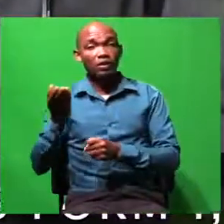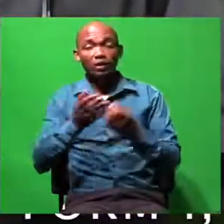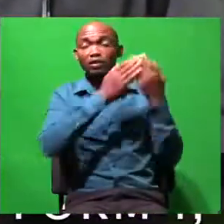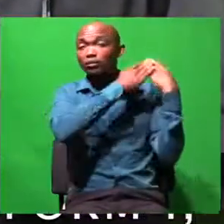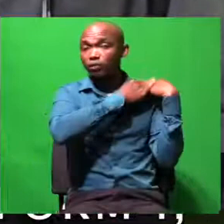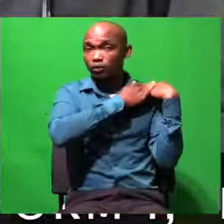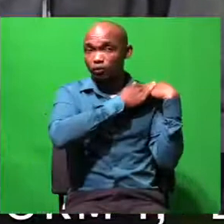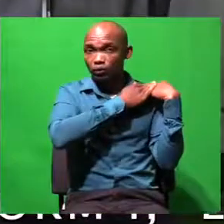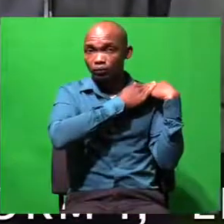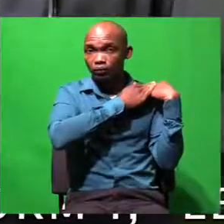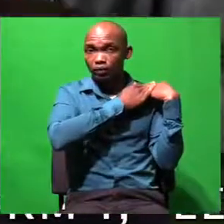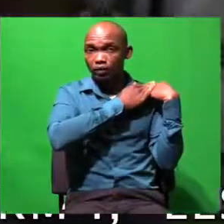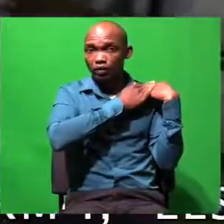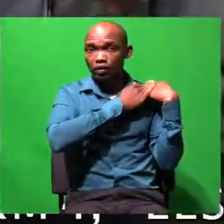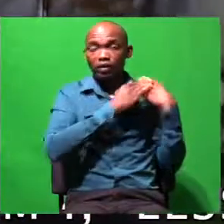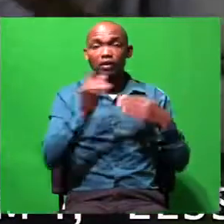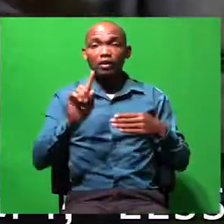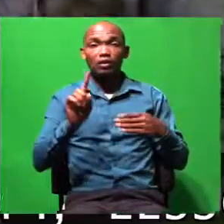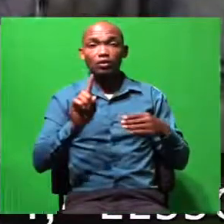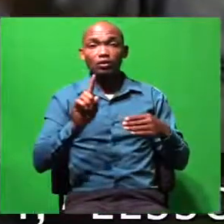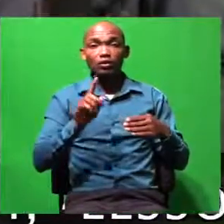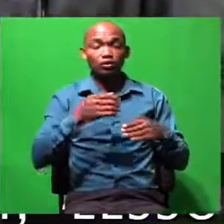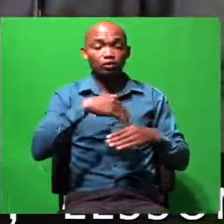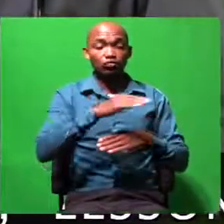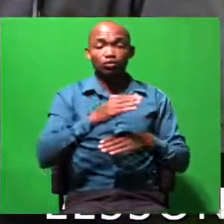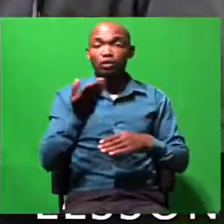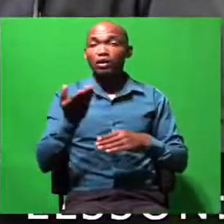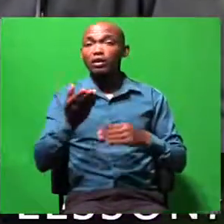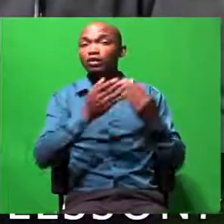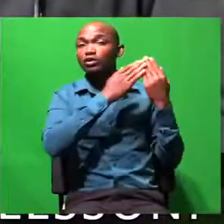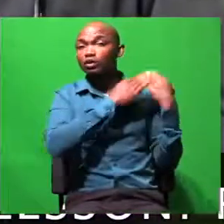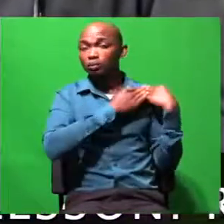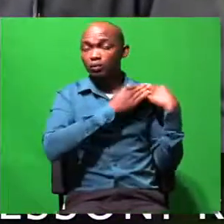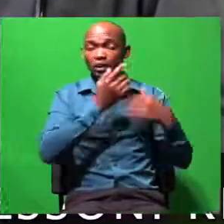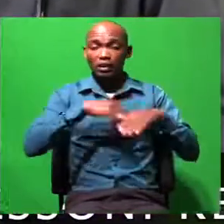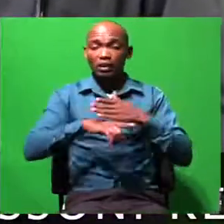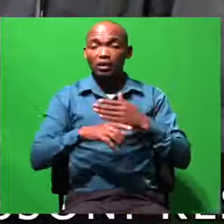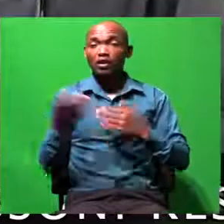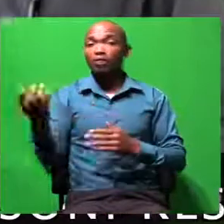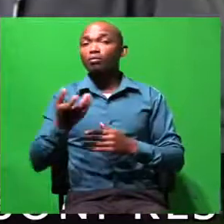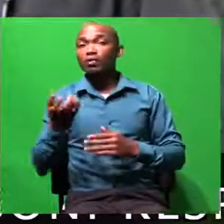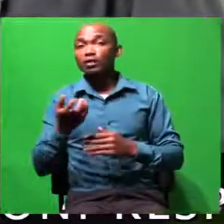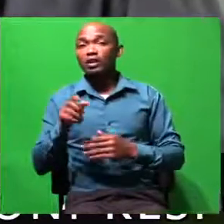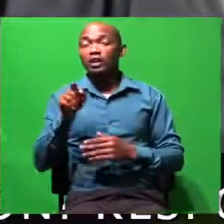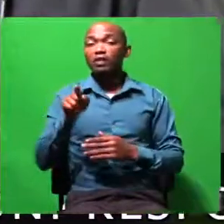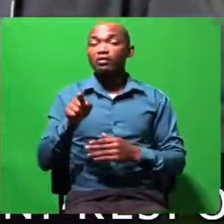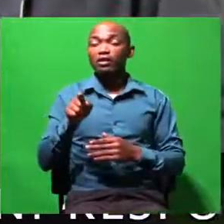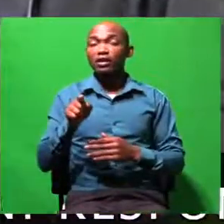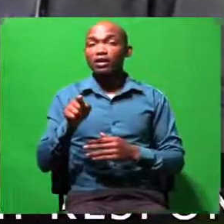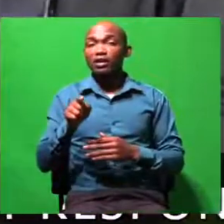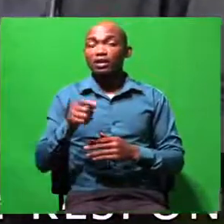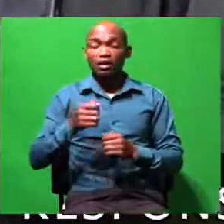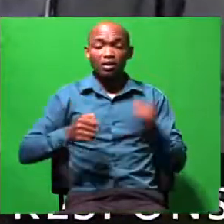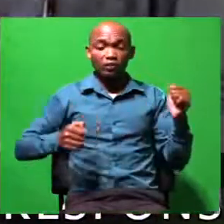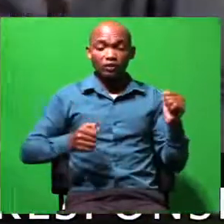responsibilities. They are not doing any duties in the communities. Therefore, even refugees